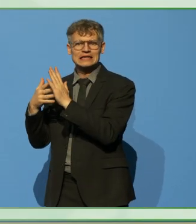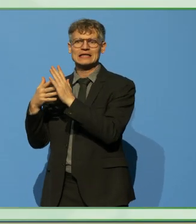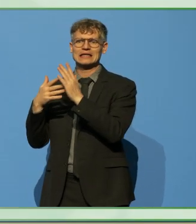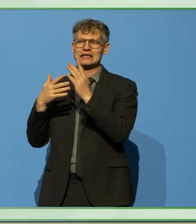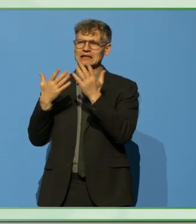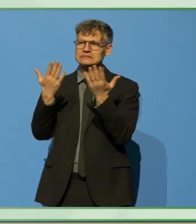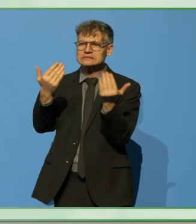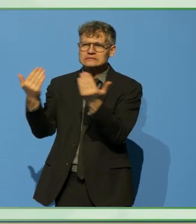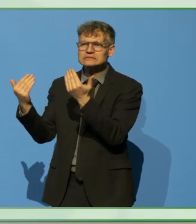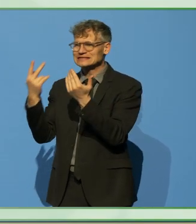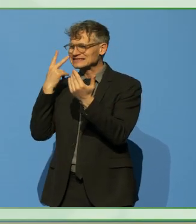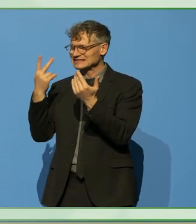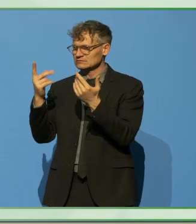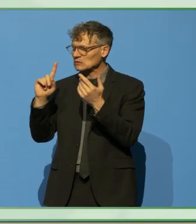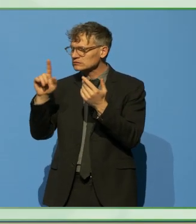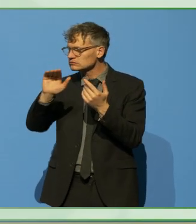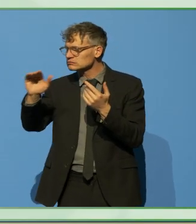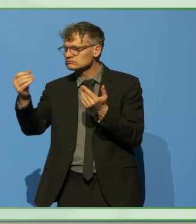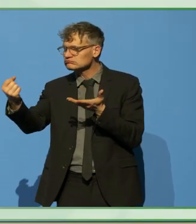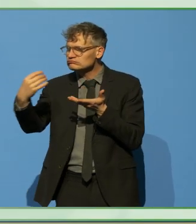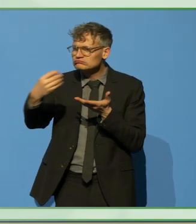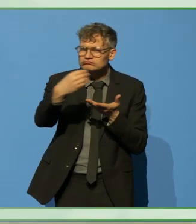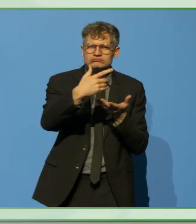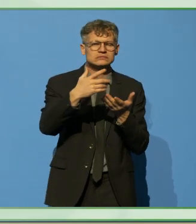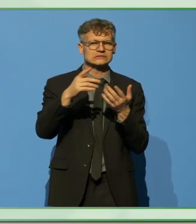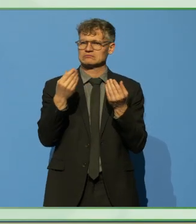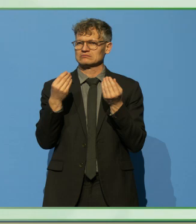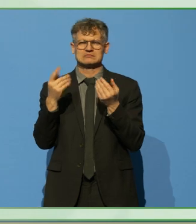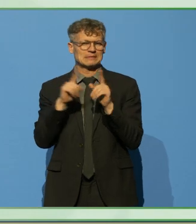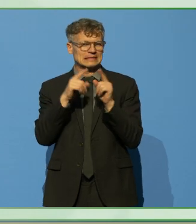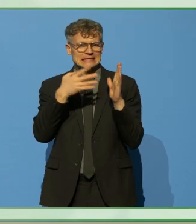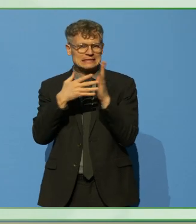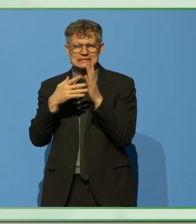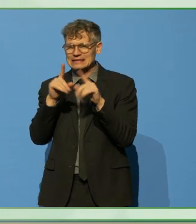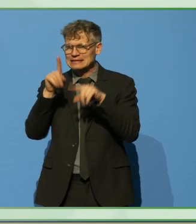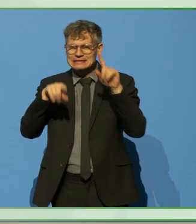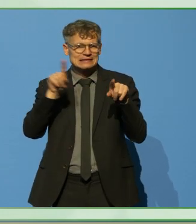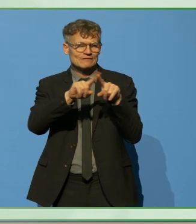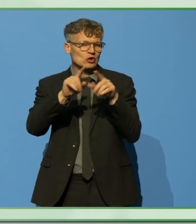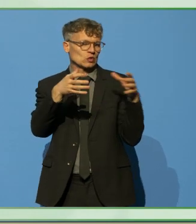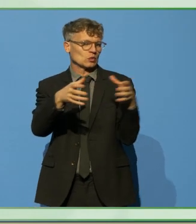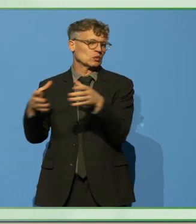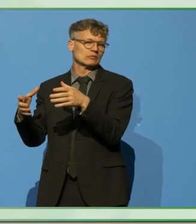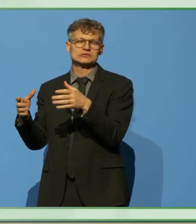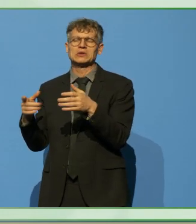concretely on how the principles are implemented will be looked for.